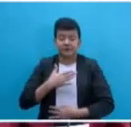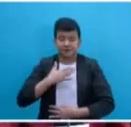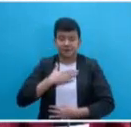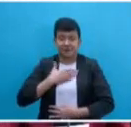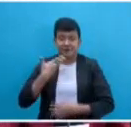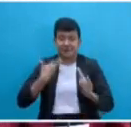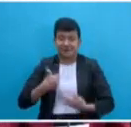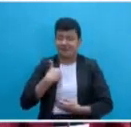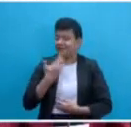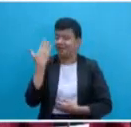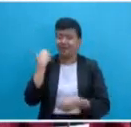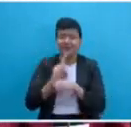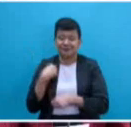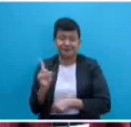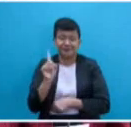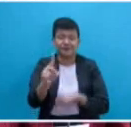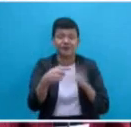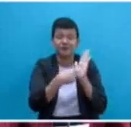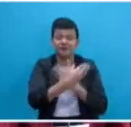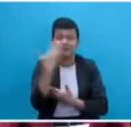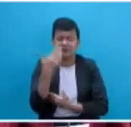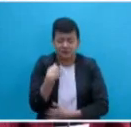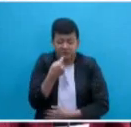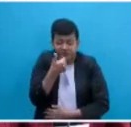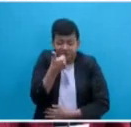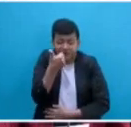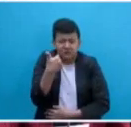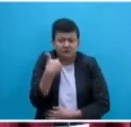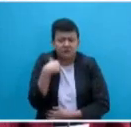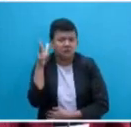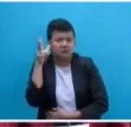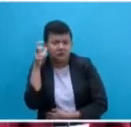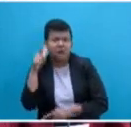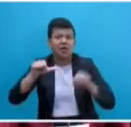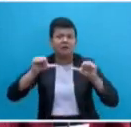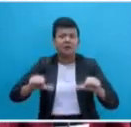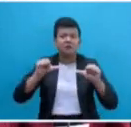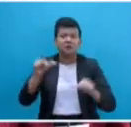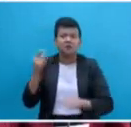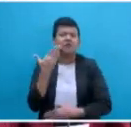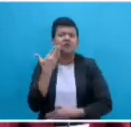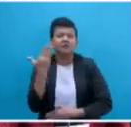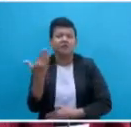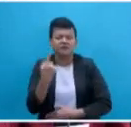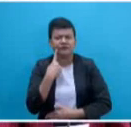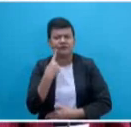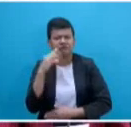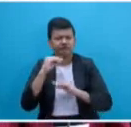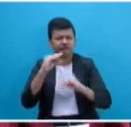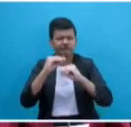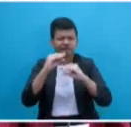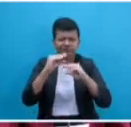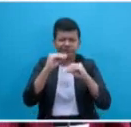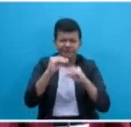November, to wait for the opening and the opening address. While waiting, I made the following